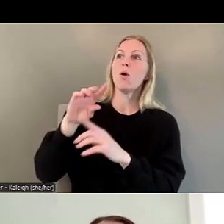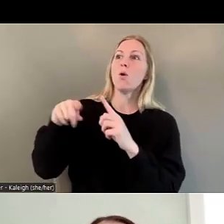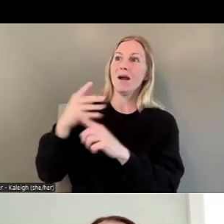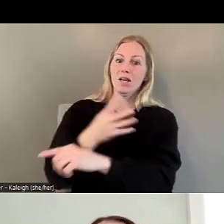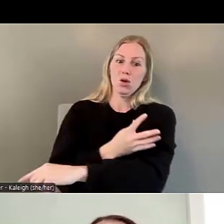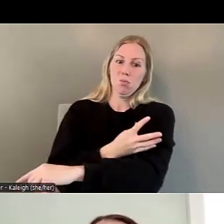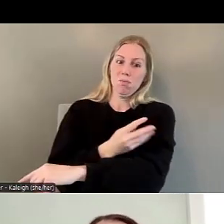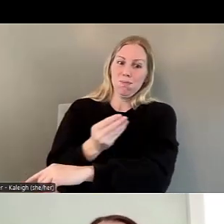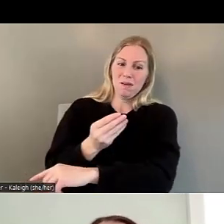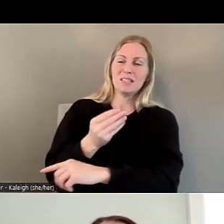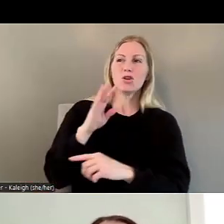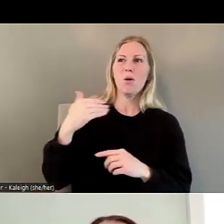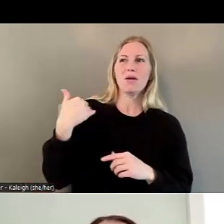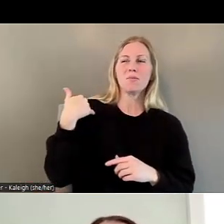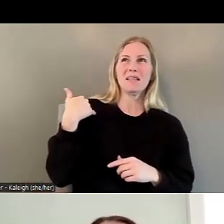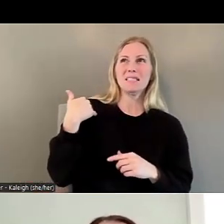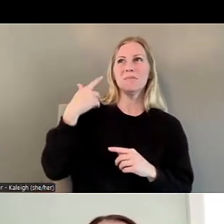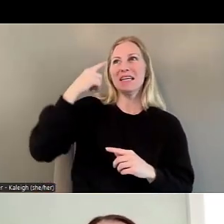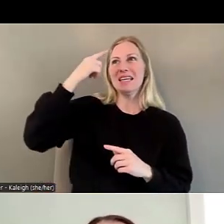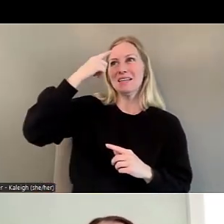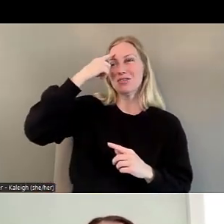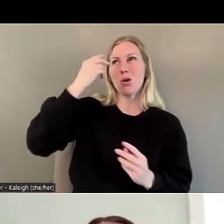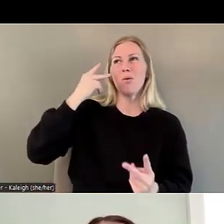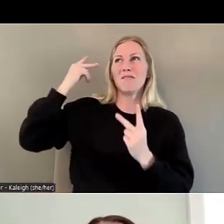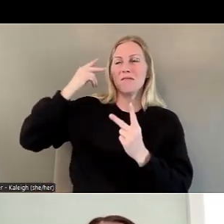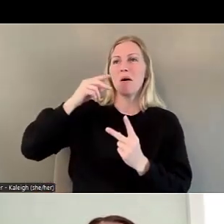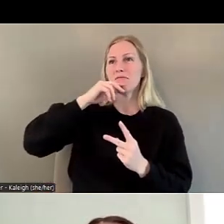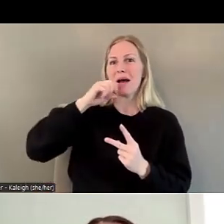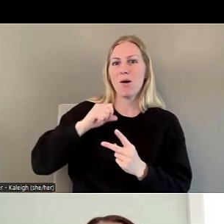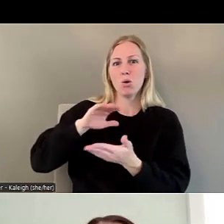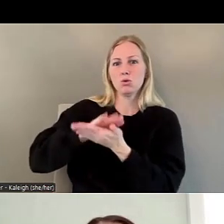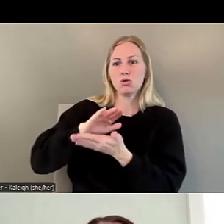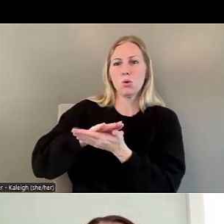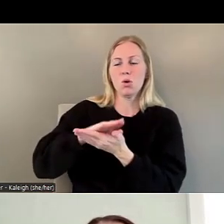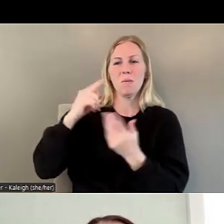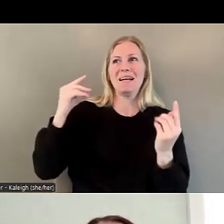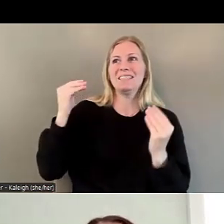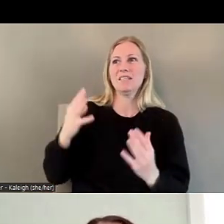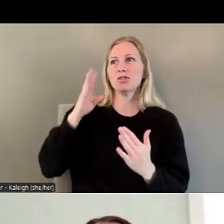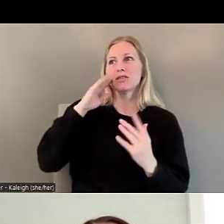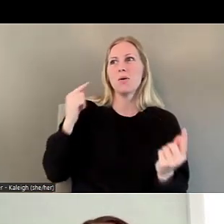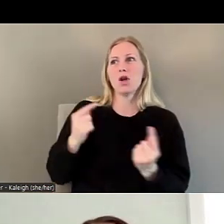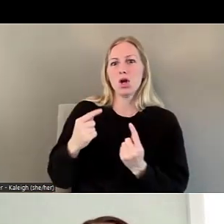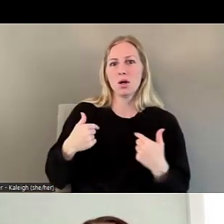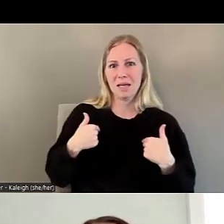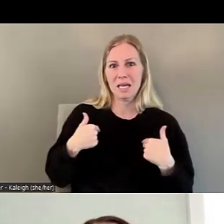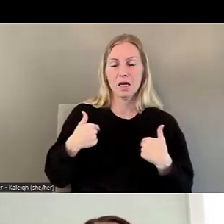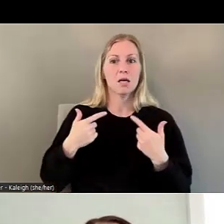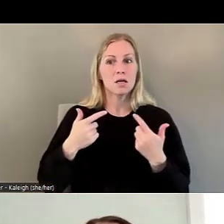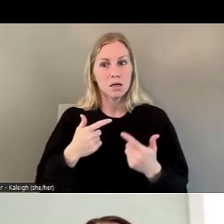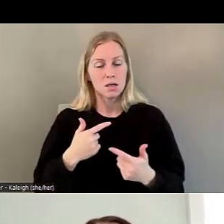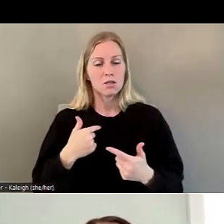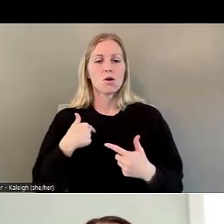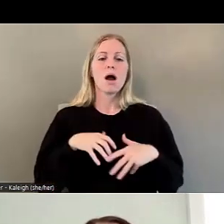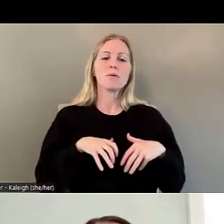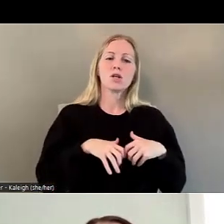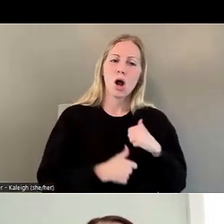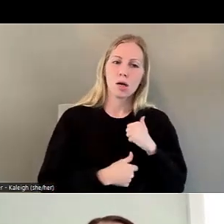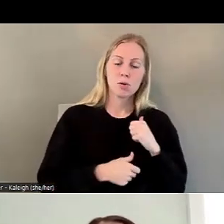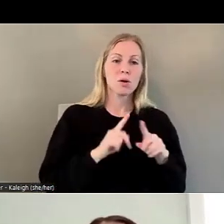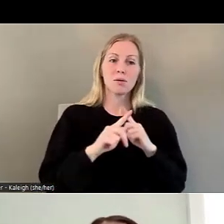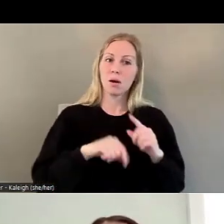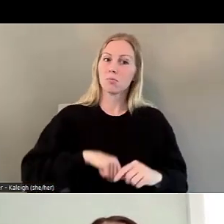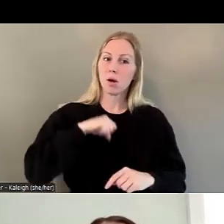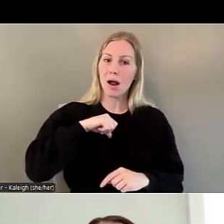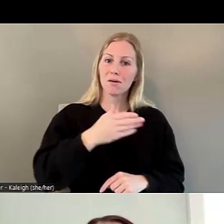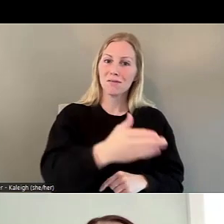for advocating in that moment. And at the same time, heartbroken that life's experiences will continue to trigger these memories for Cole.